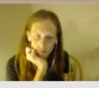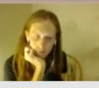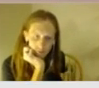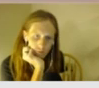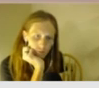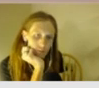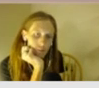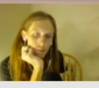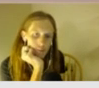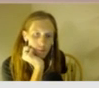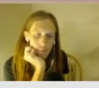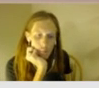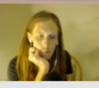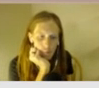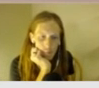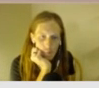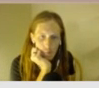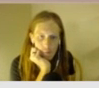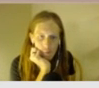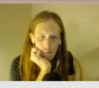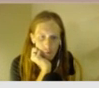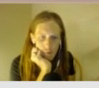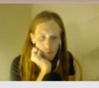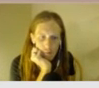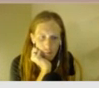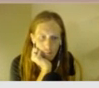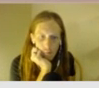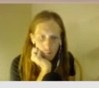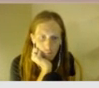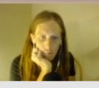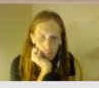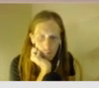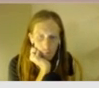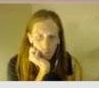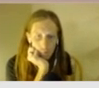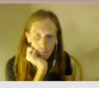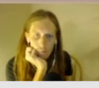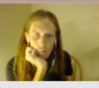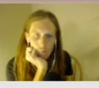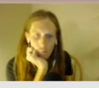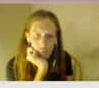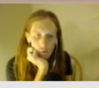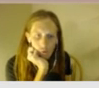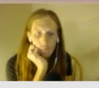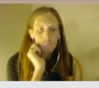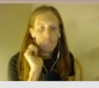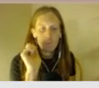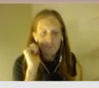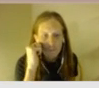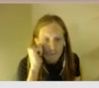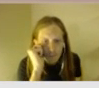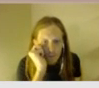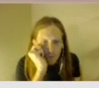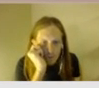guess step one is to have intent, meaning don't take a photo,